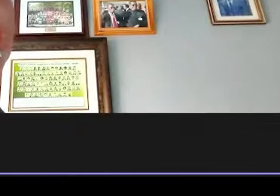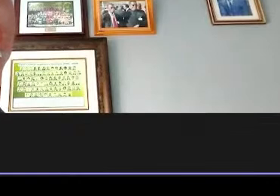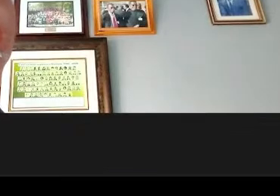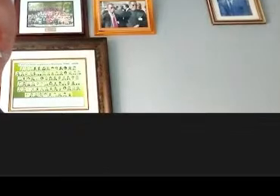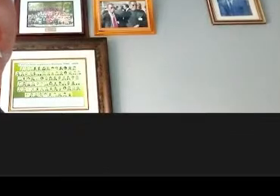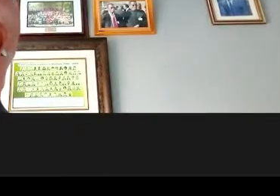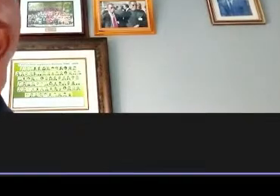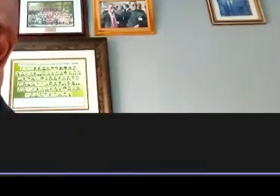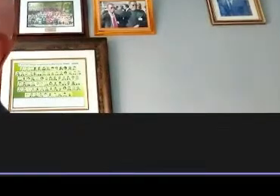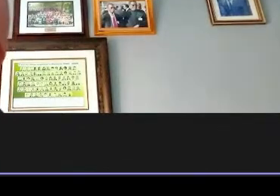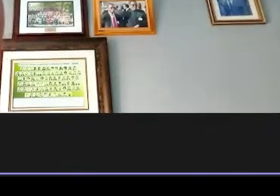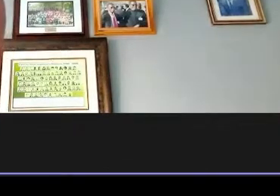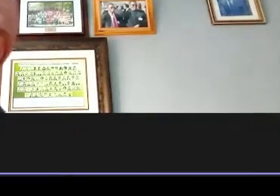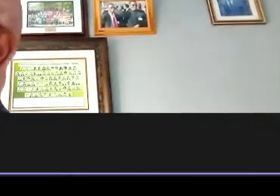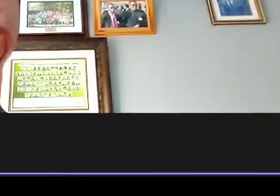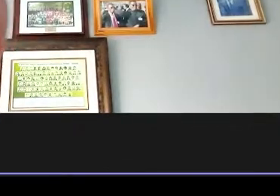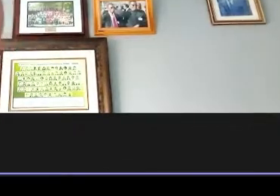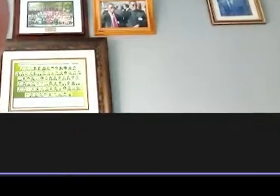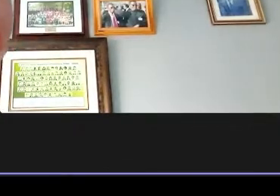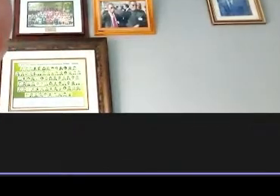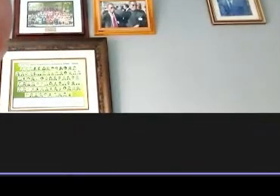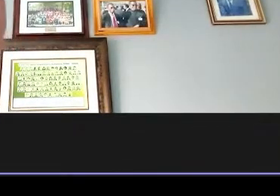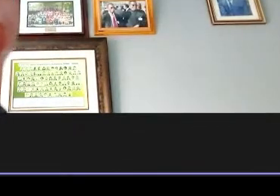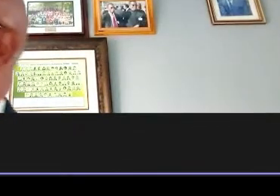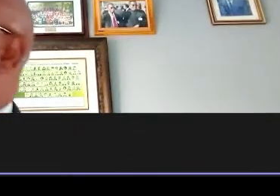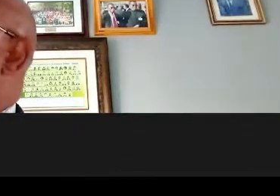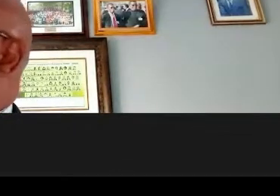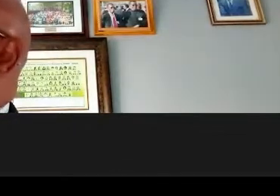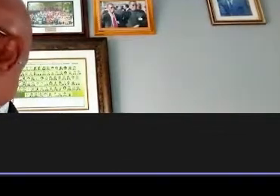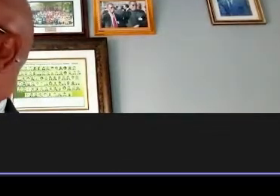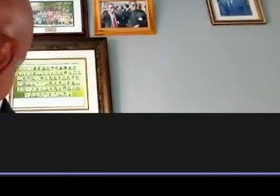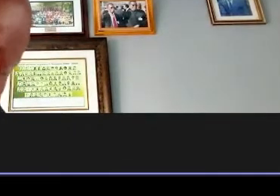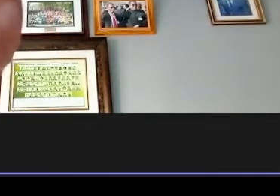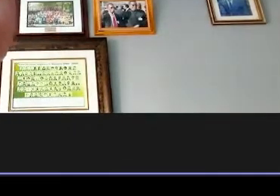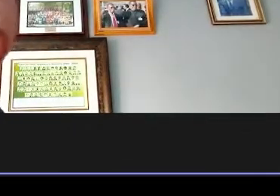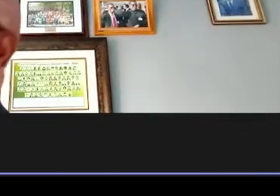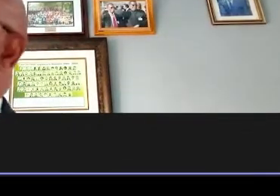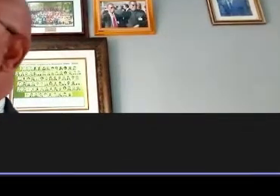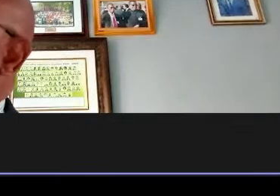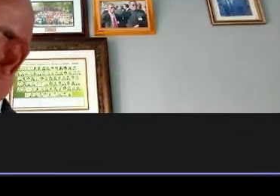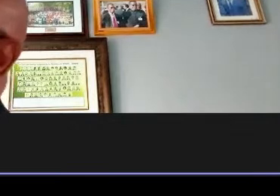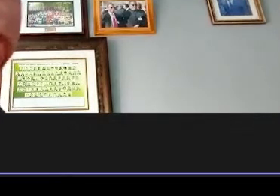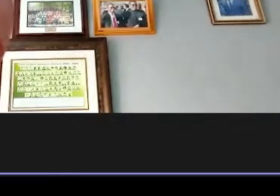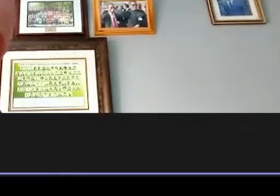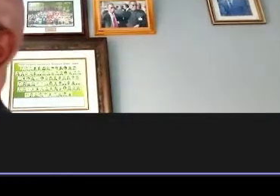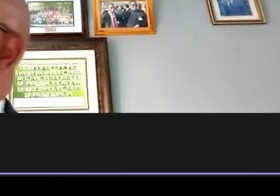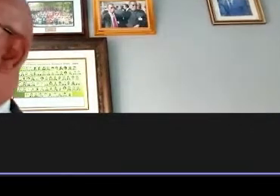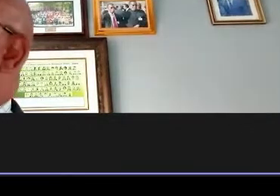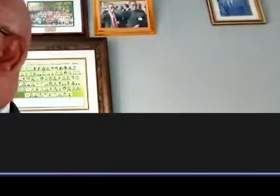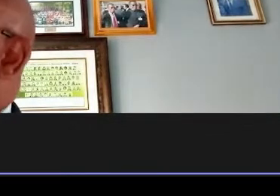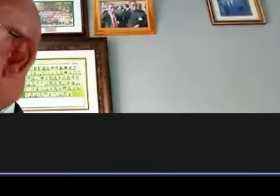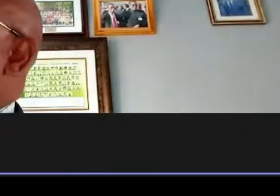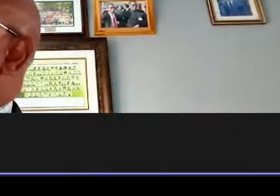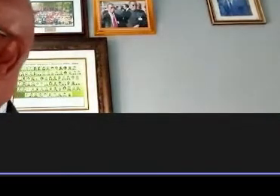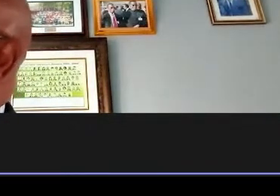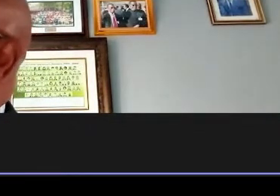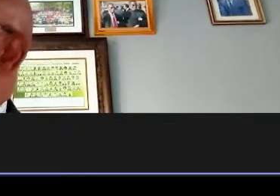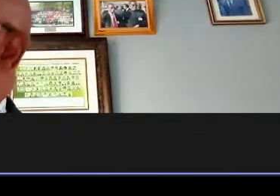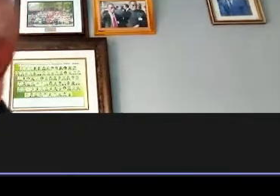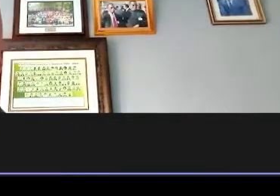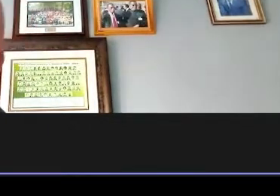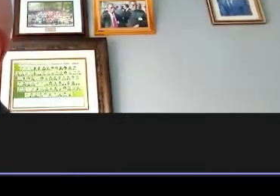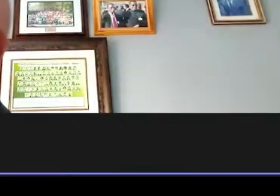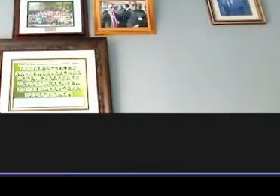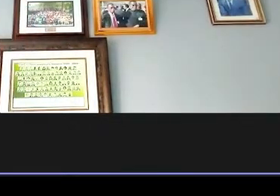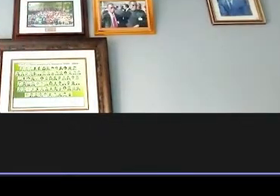treasury declined to condone the amount, as there was proof that this transaction could be as a result